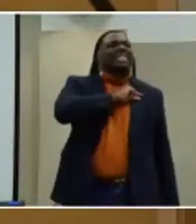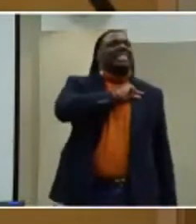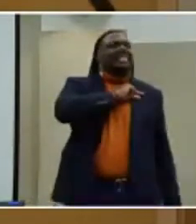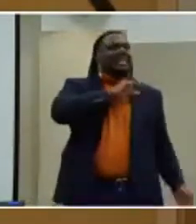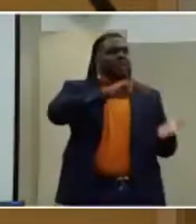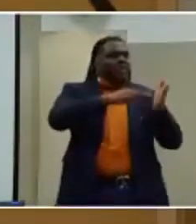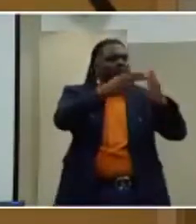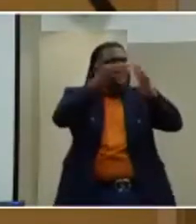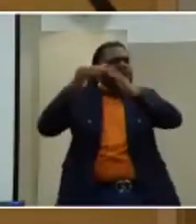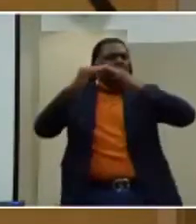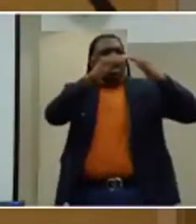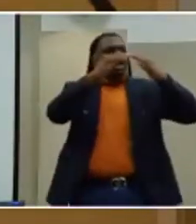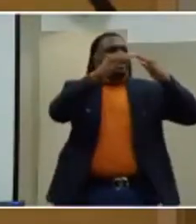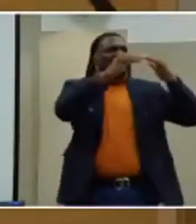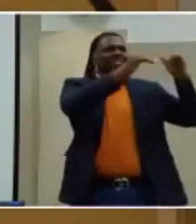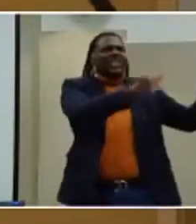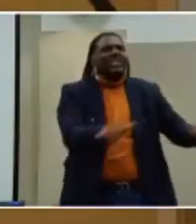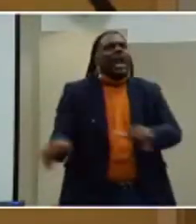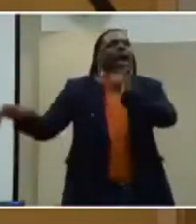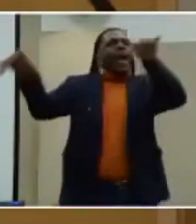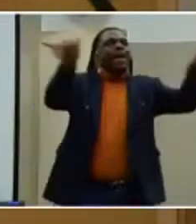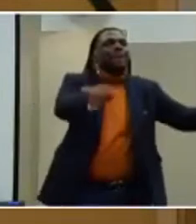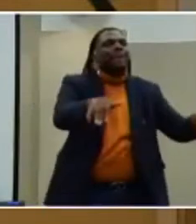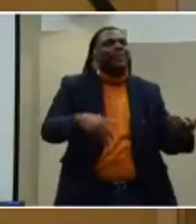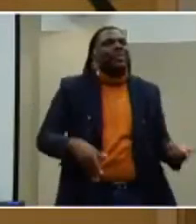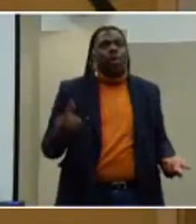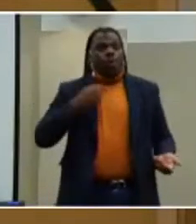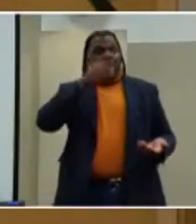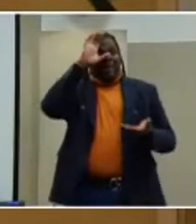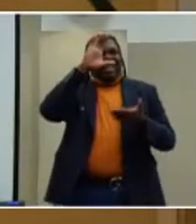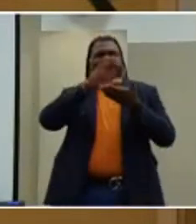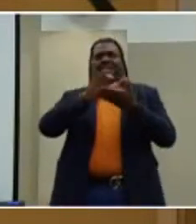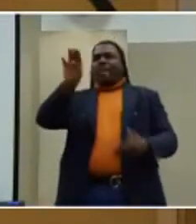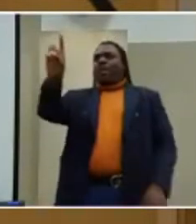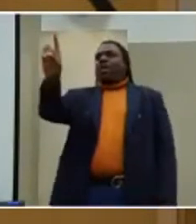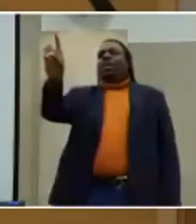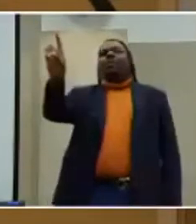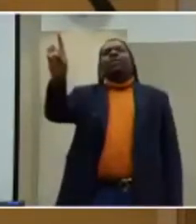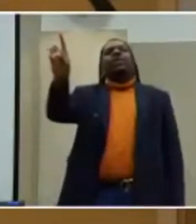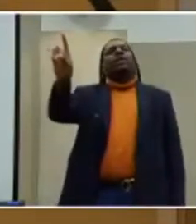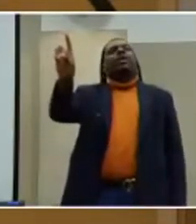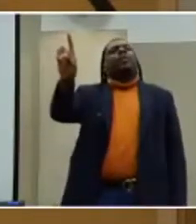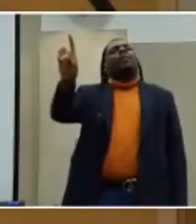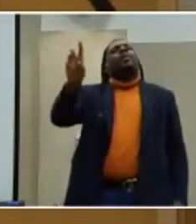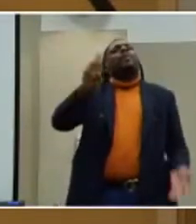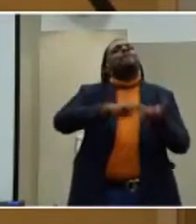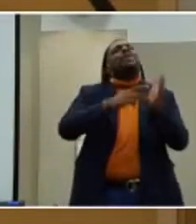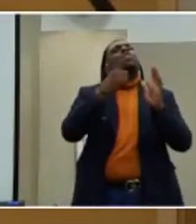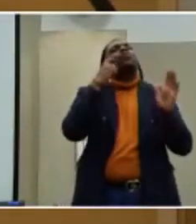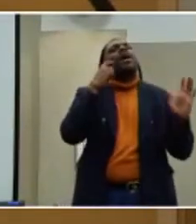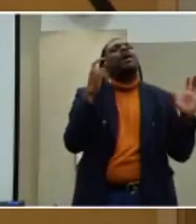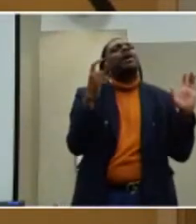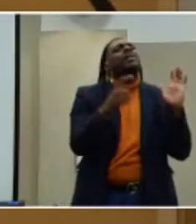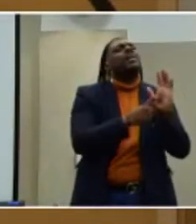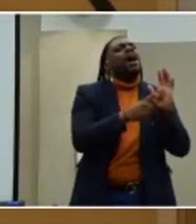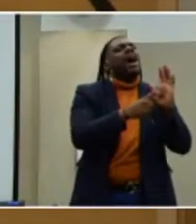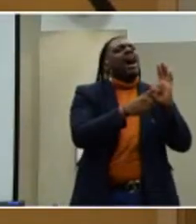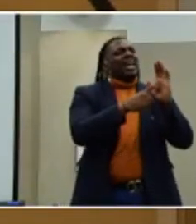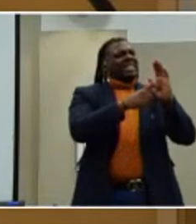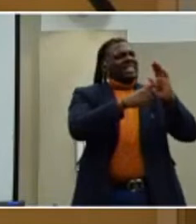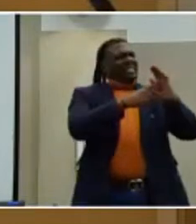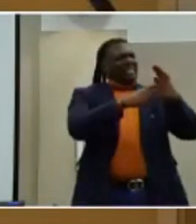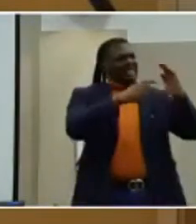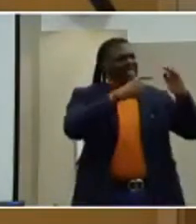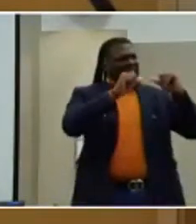as to every other citizen. Whereas we believe in Maryland which recognizes the unlimited potential